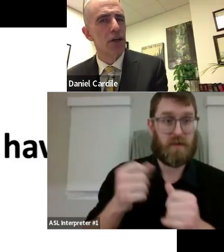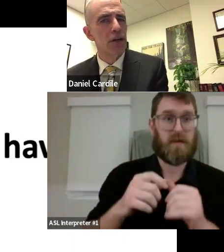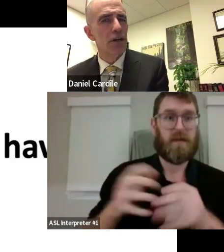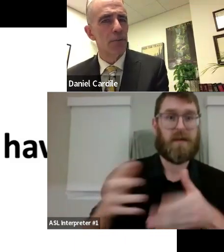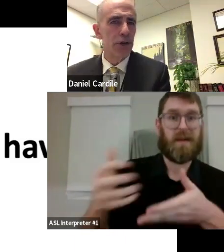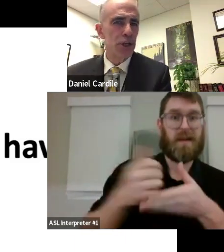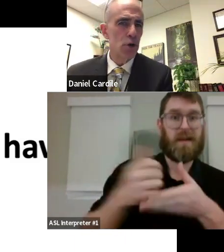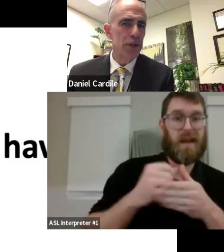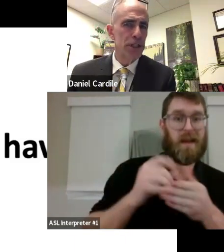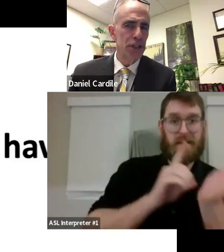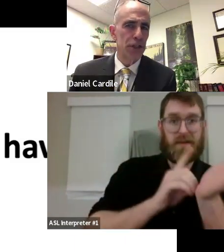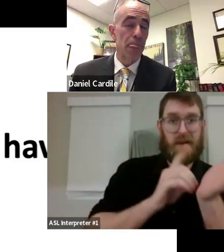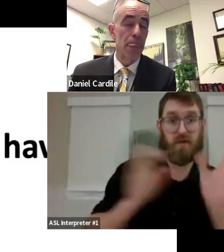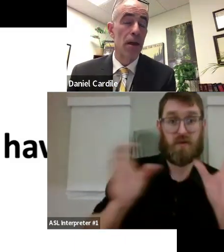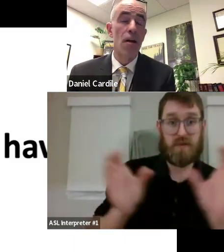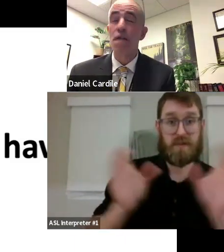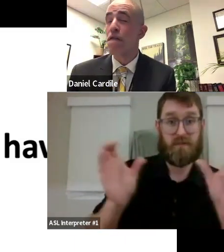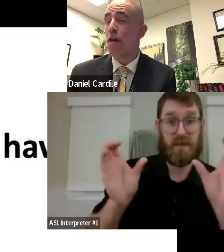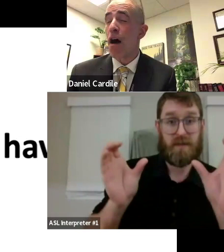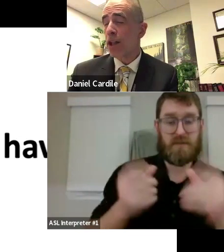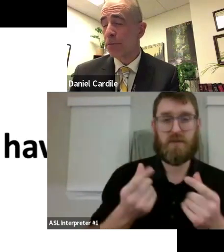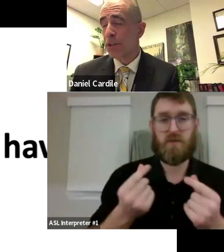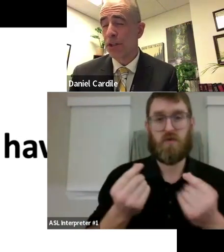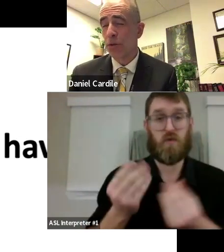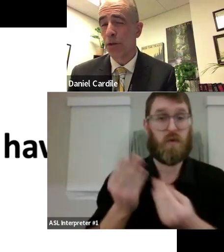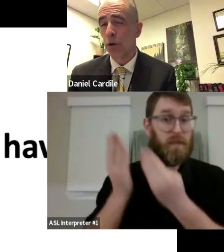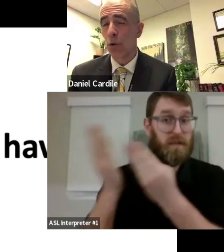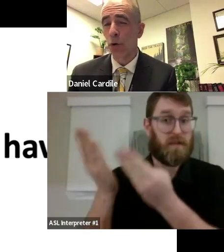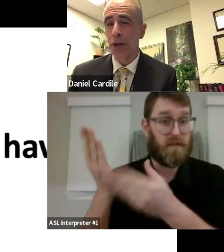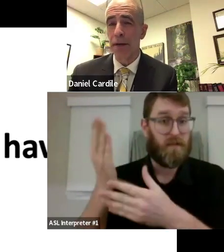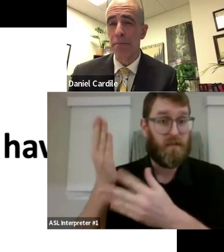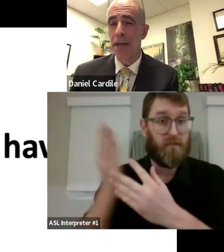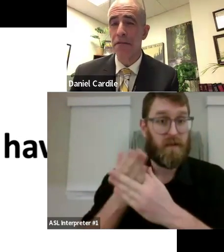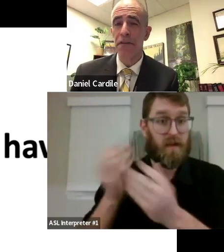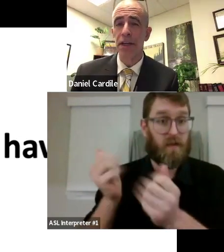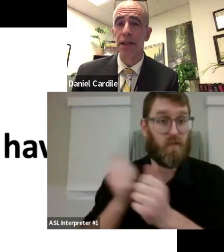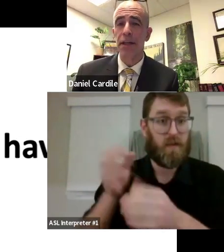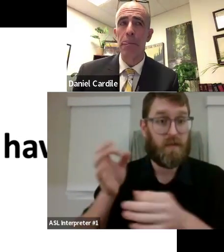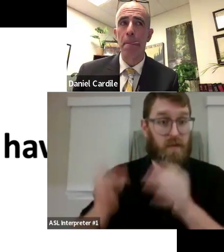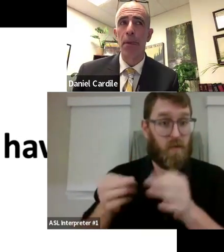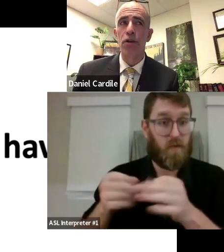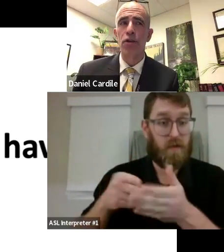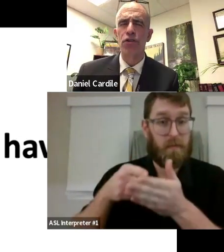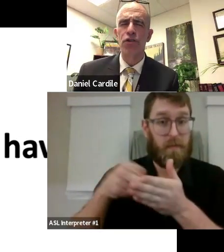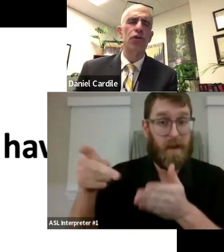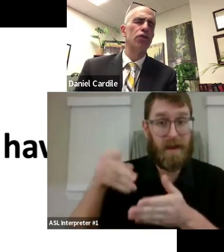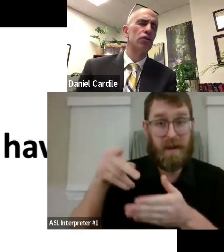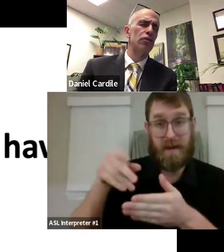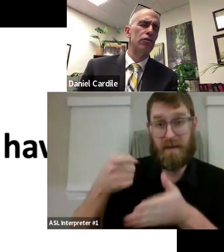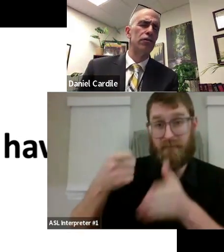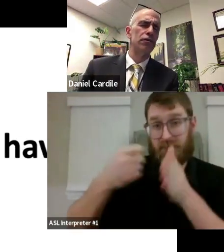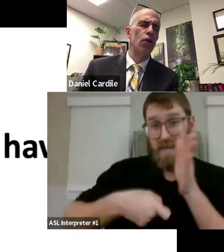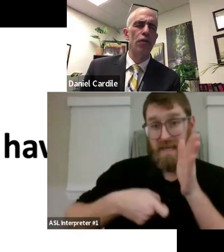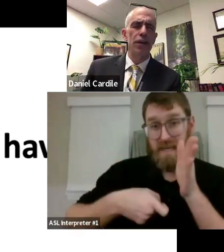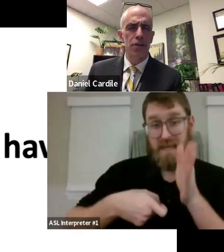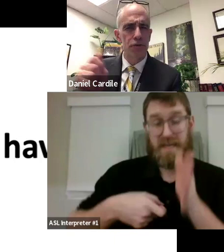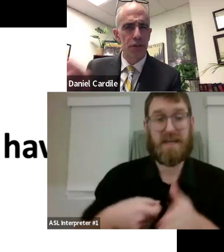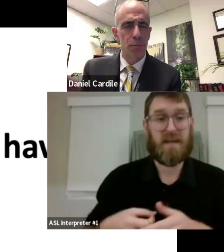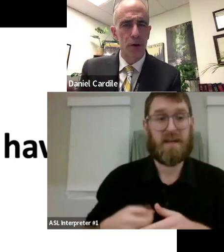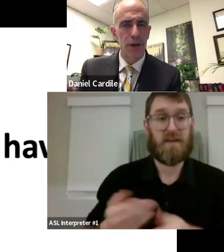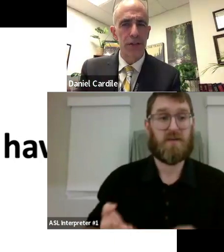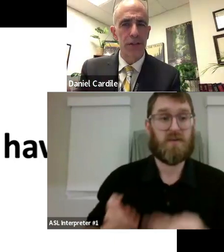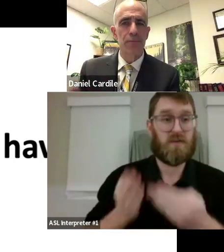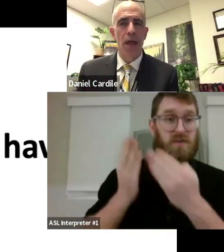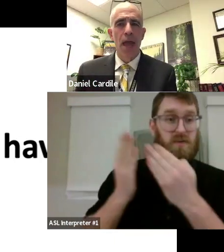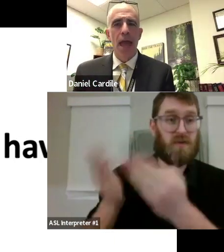certificates. Number 3, do a petition, file a petition with the court and pay a fee, serve all the